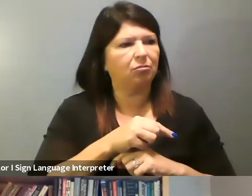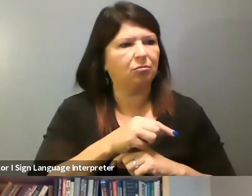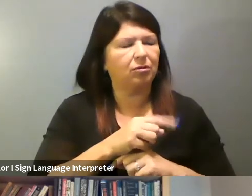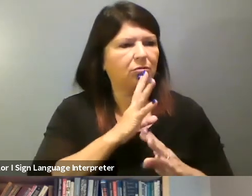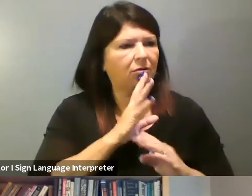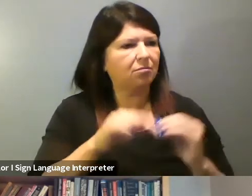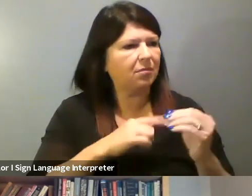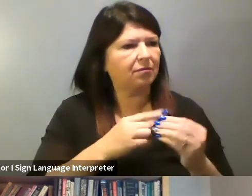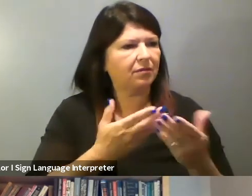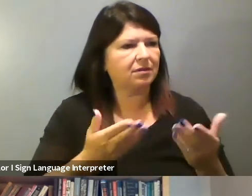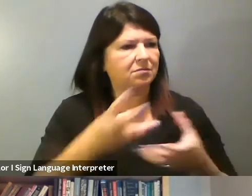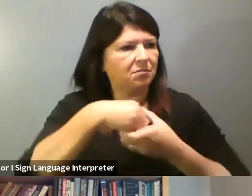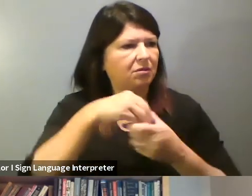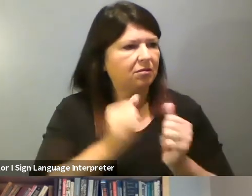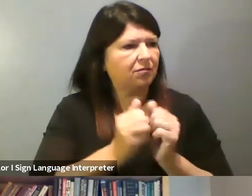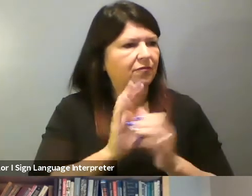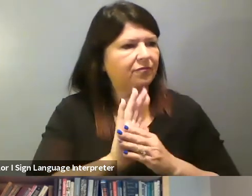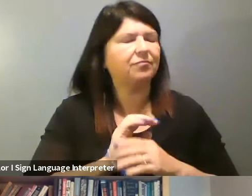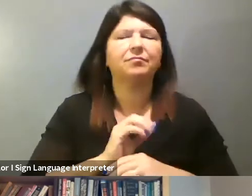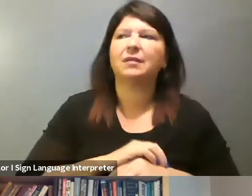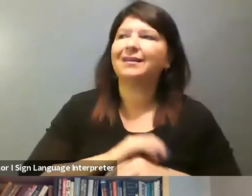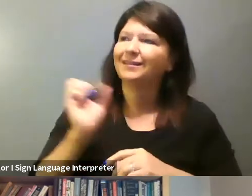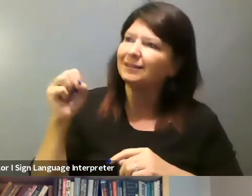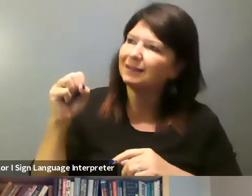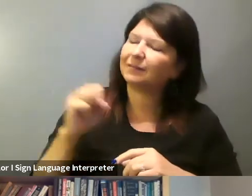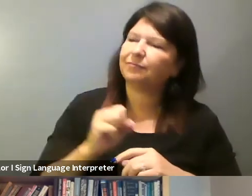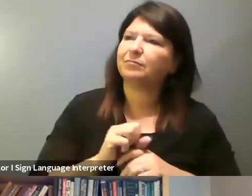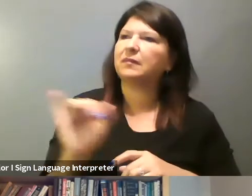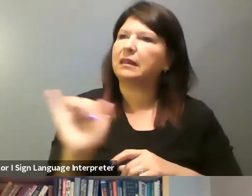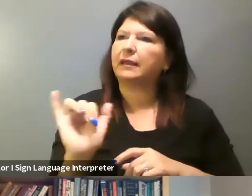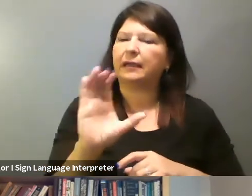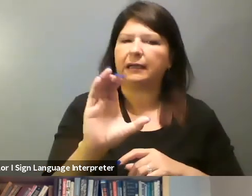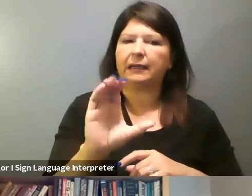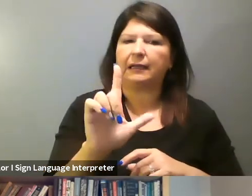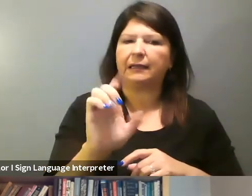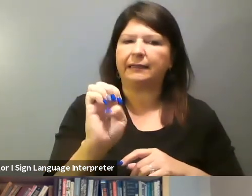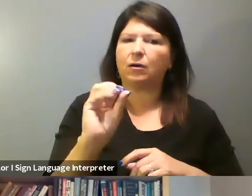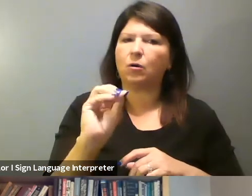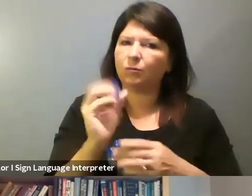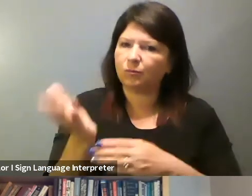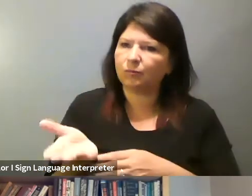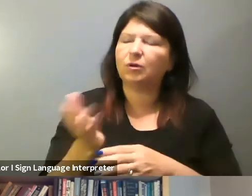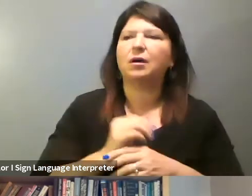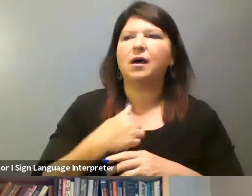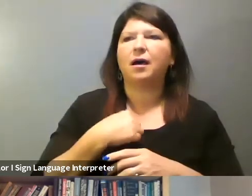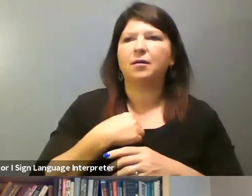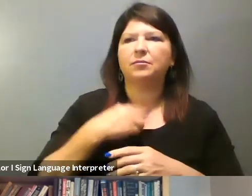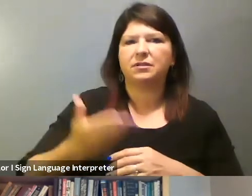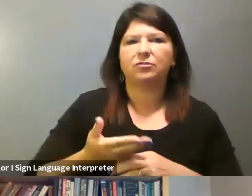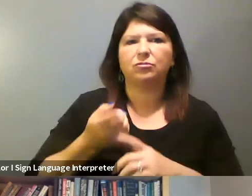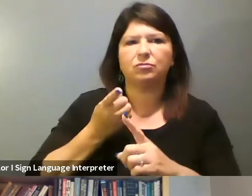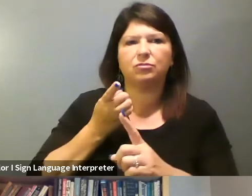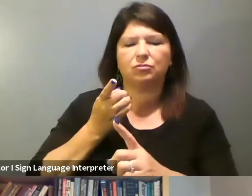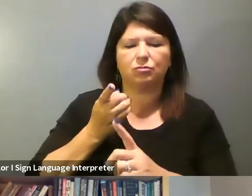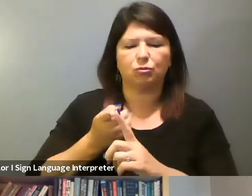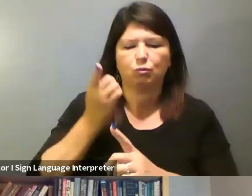Yeah, and everyone, like with Cleo, I was first introduced to Cleo through Yoruba. So it's always